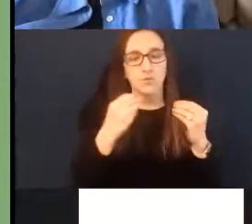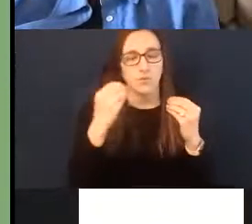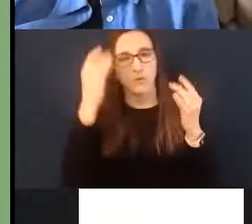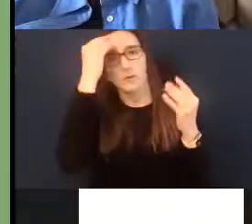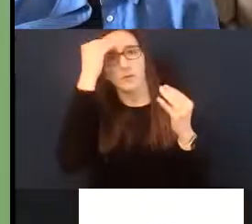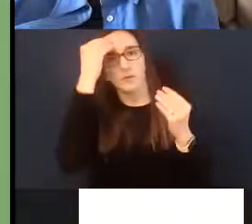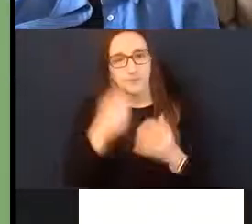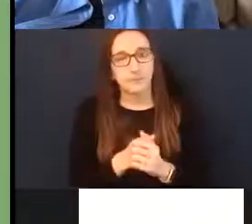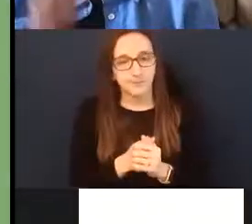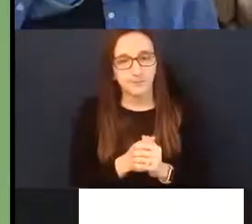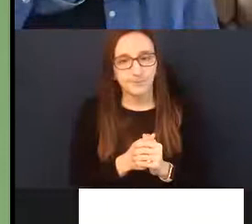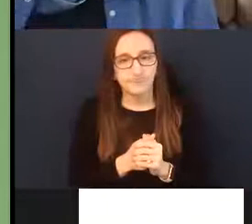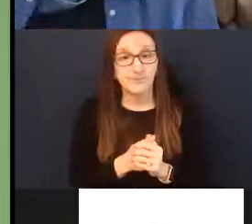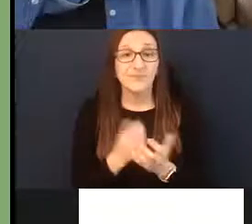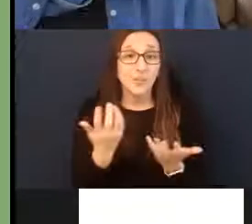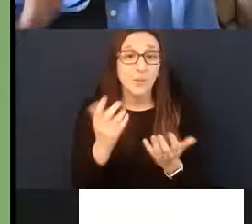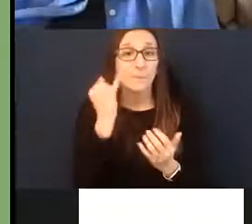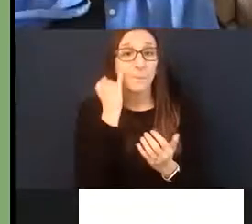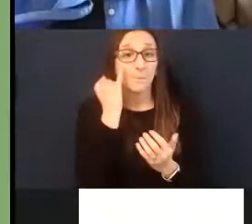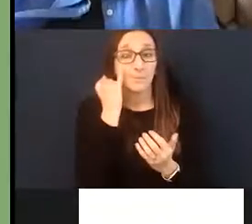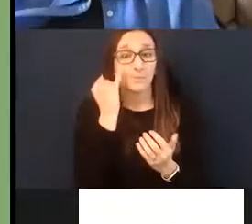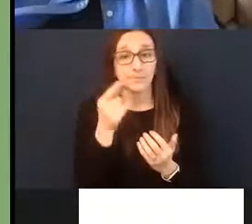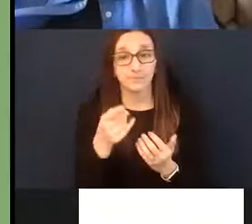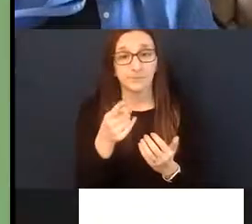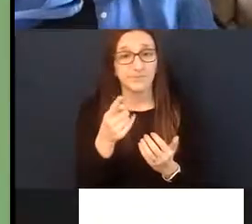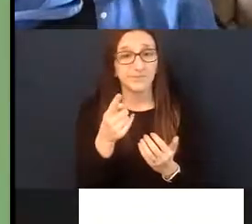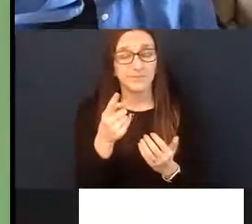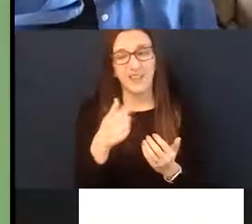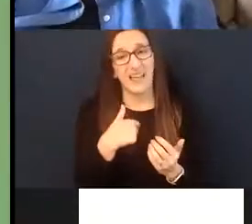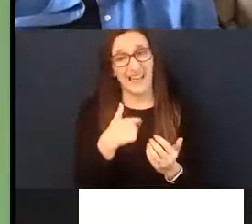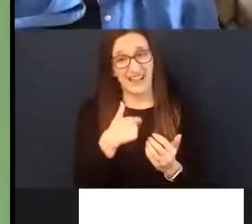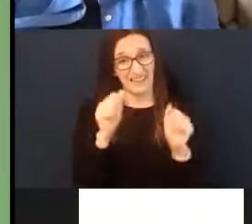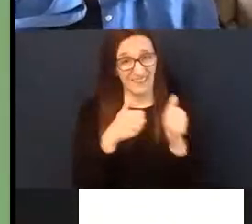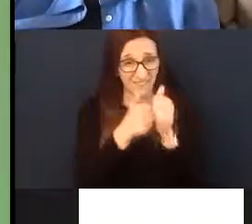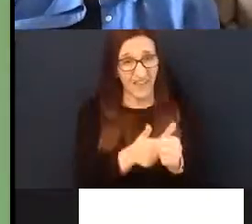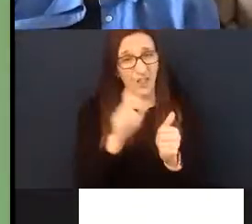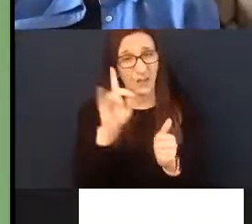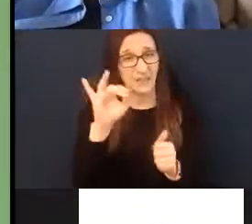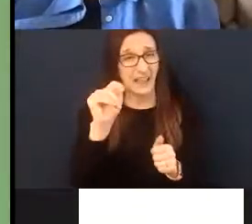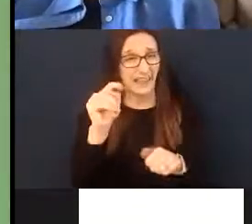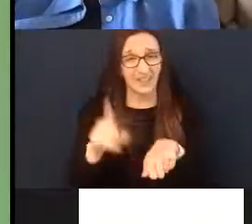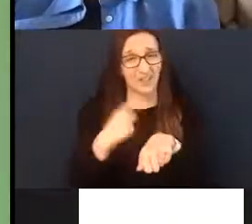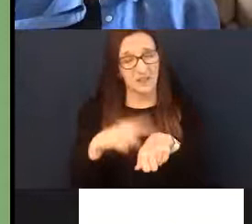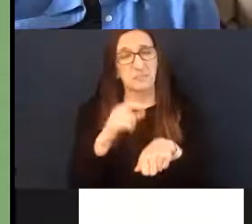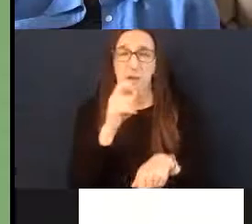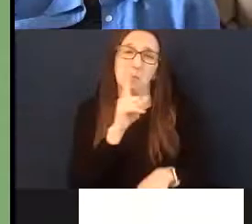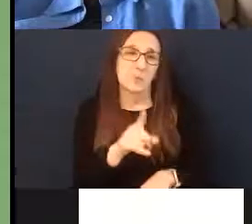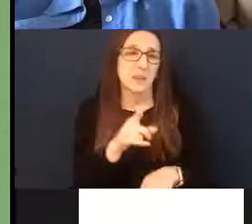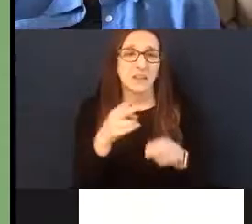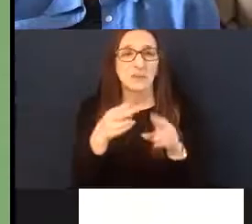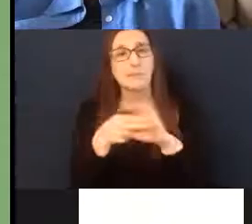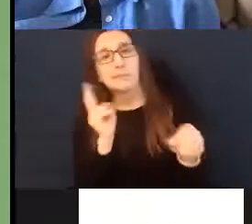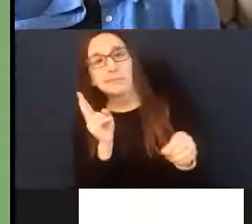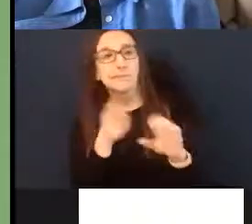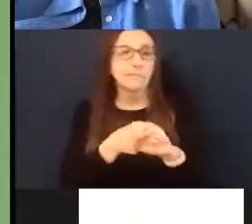So if you are someone who doesn't stick to a diet very long and finds that they're on